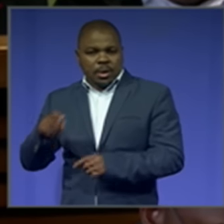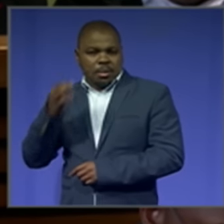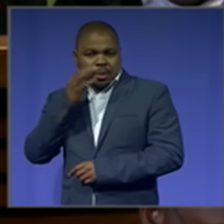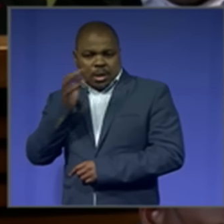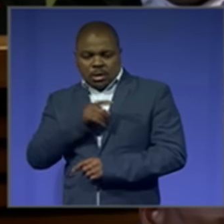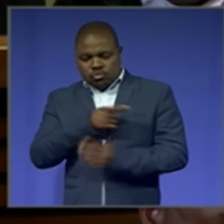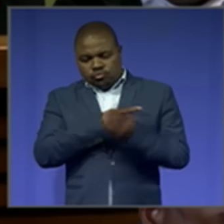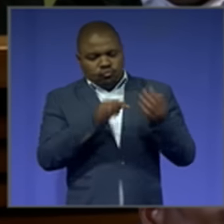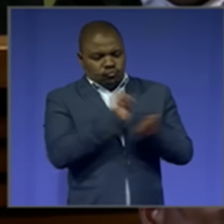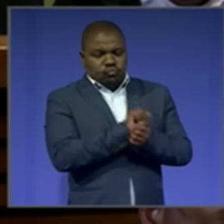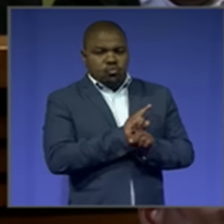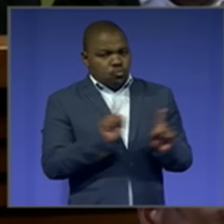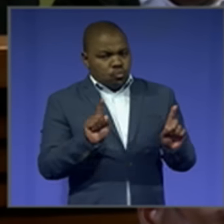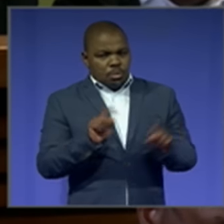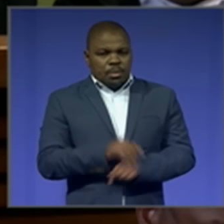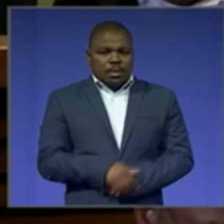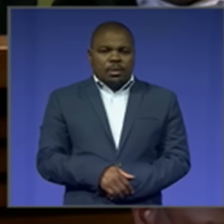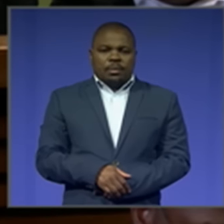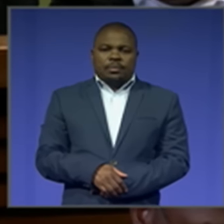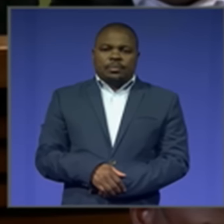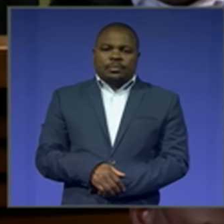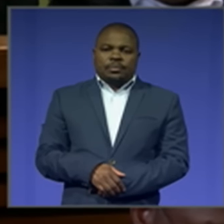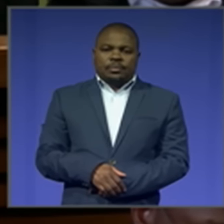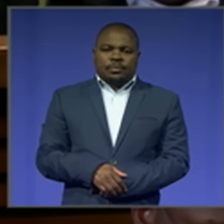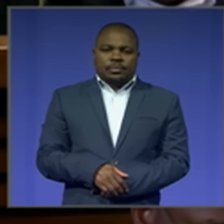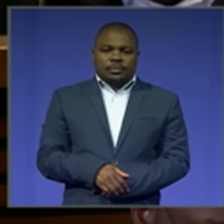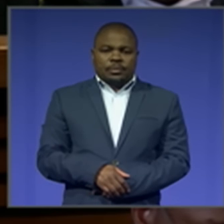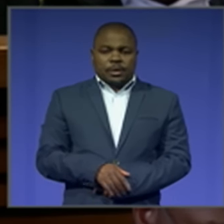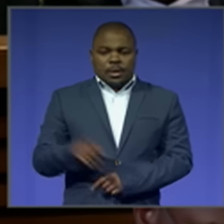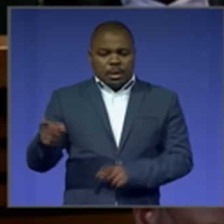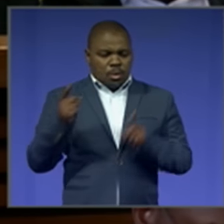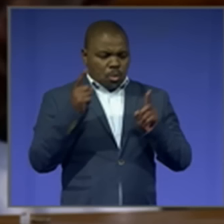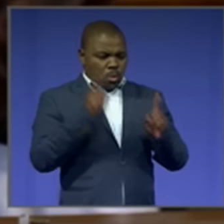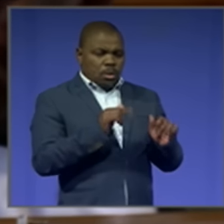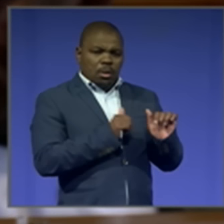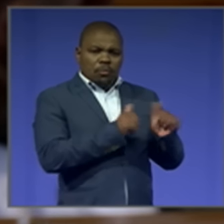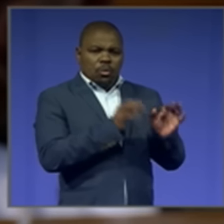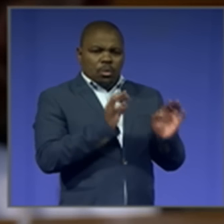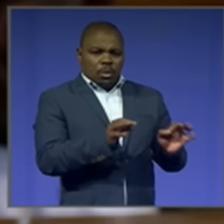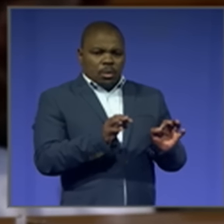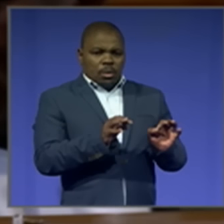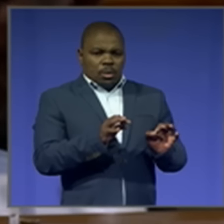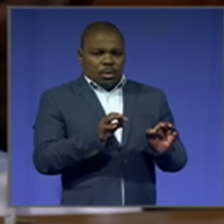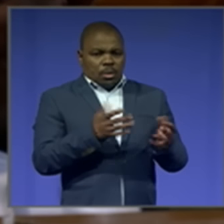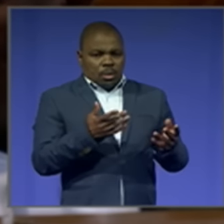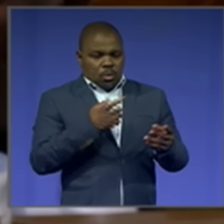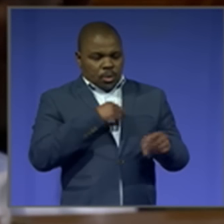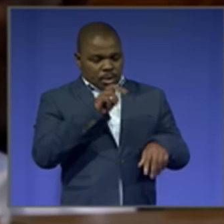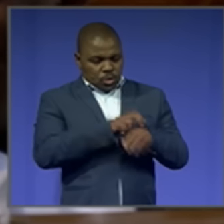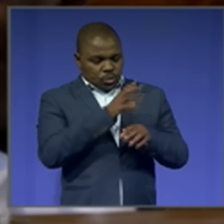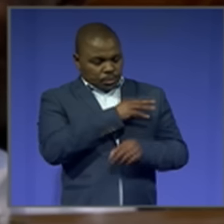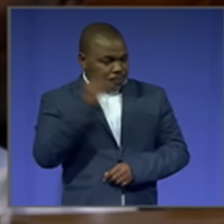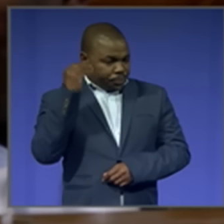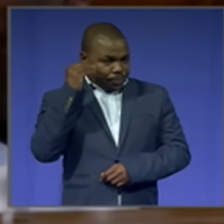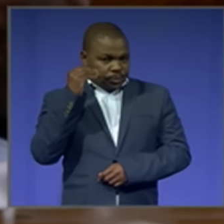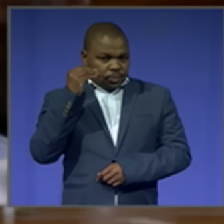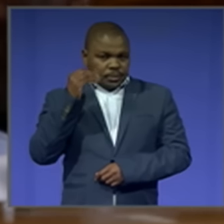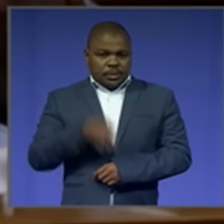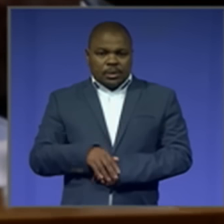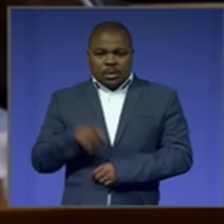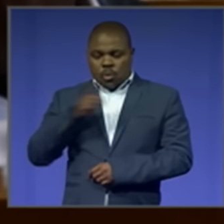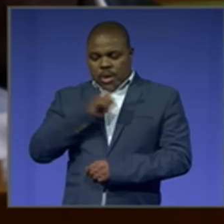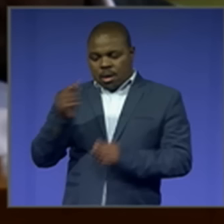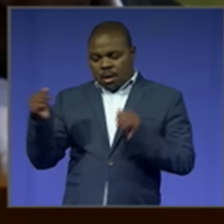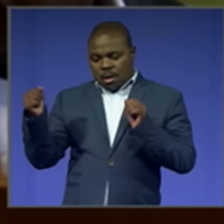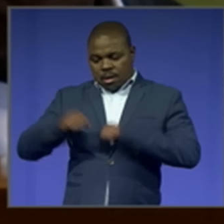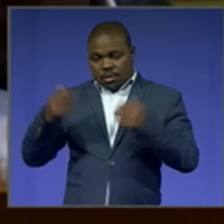ho tshwarwa ha bona. Worship is actually compiling her order. Of noteworthy is the following. This too is by mutual